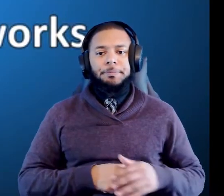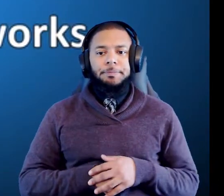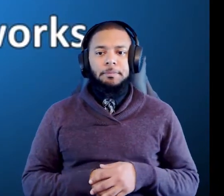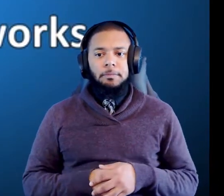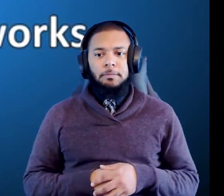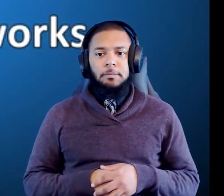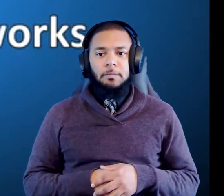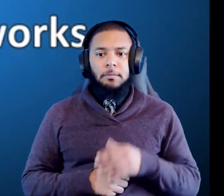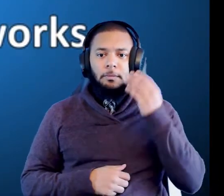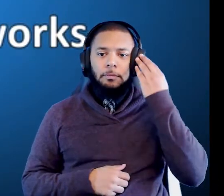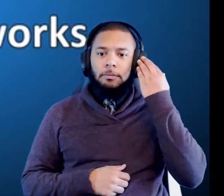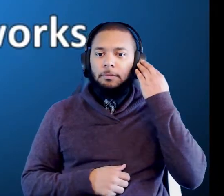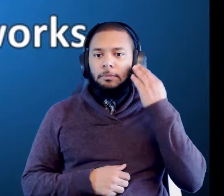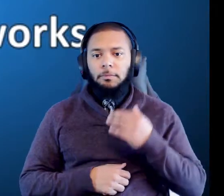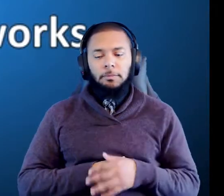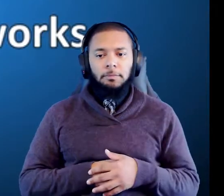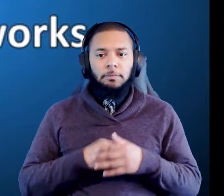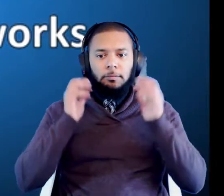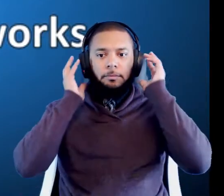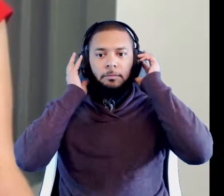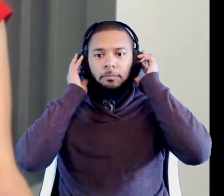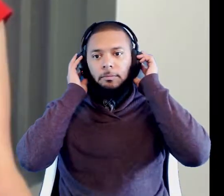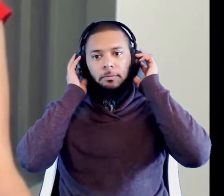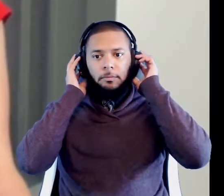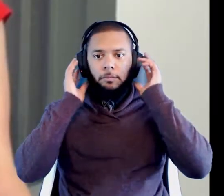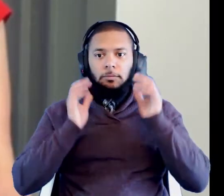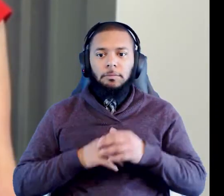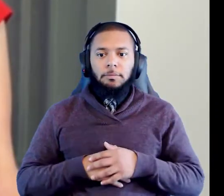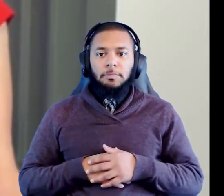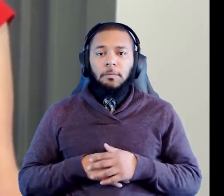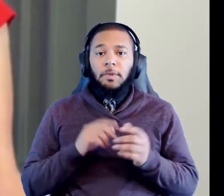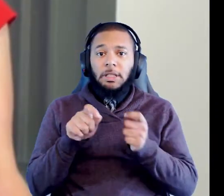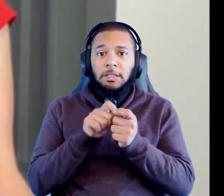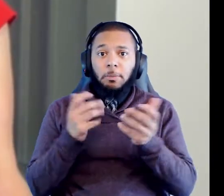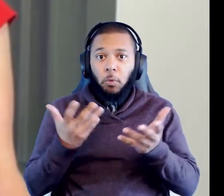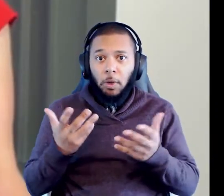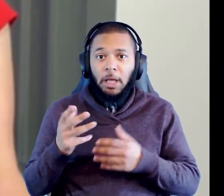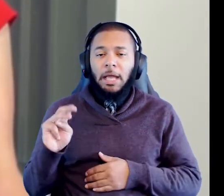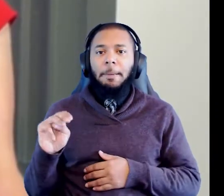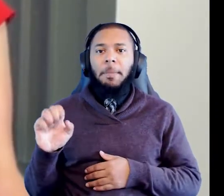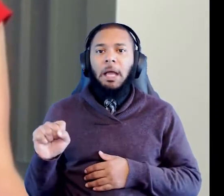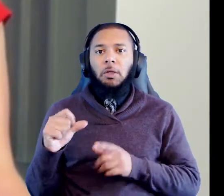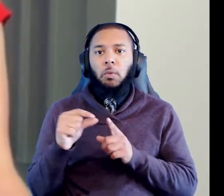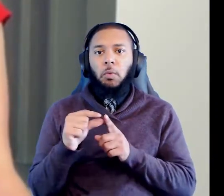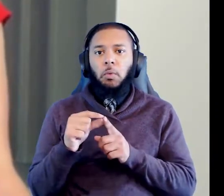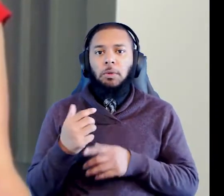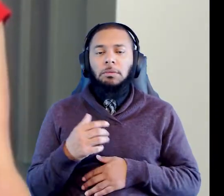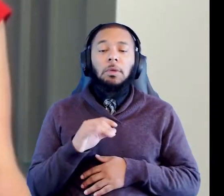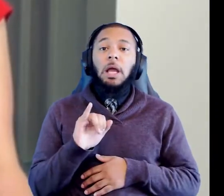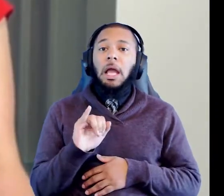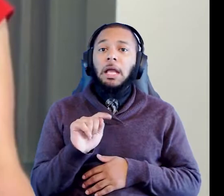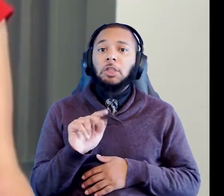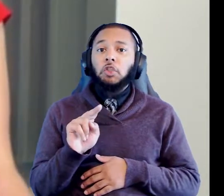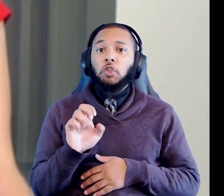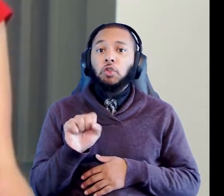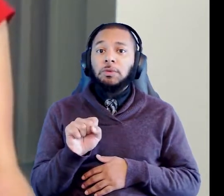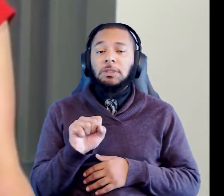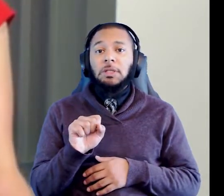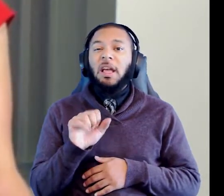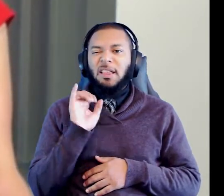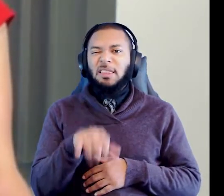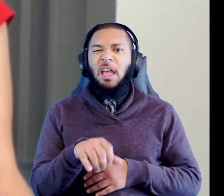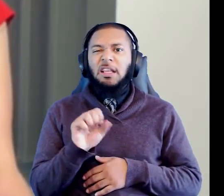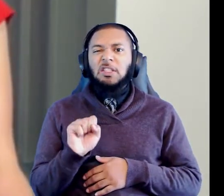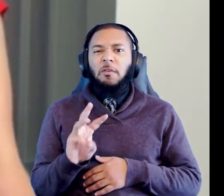on the computer and controls how it works some examples are microsoft word or itunes so now